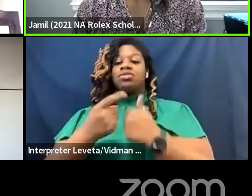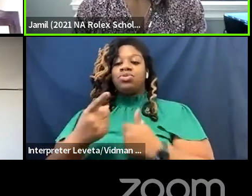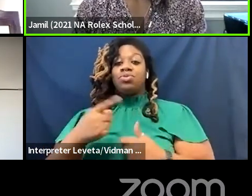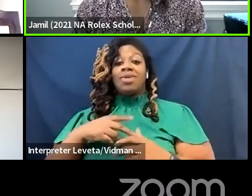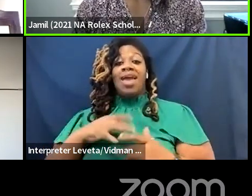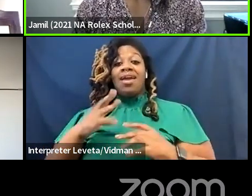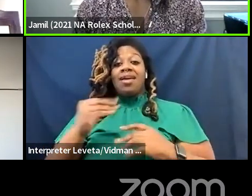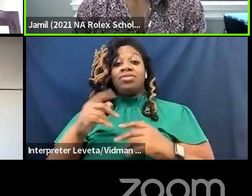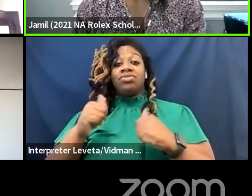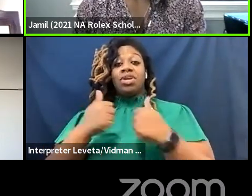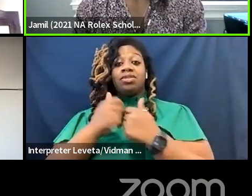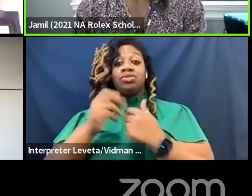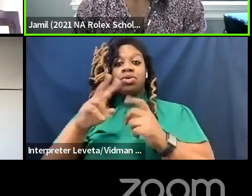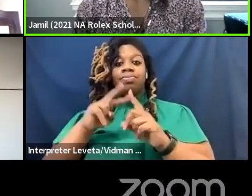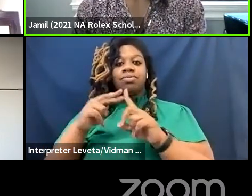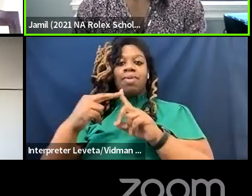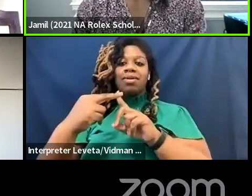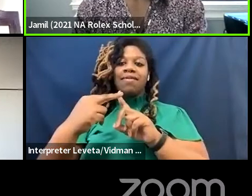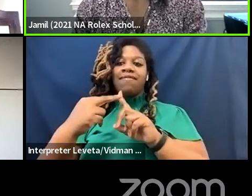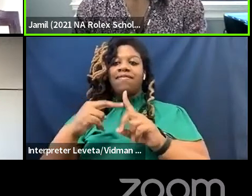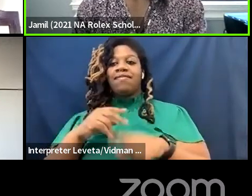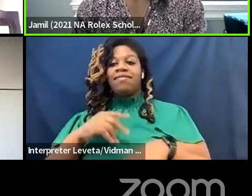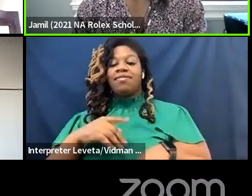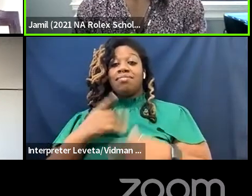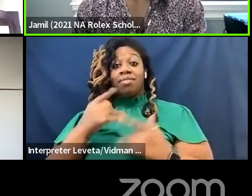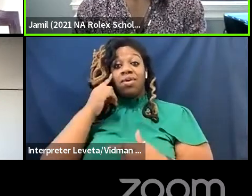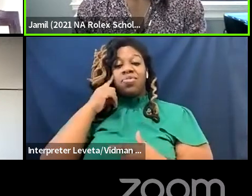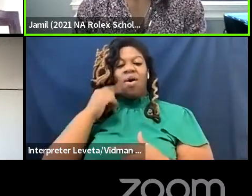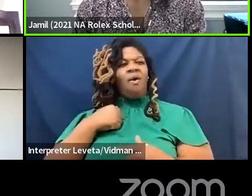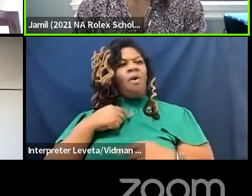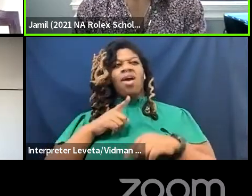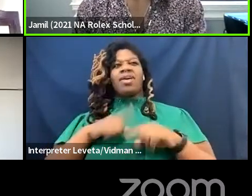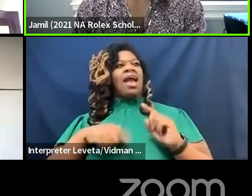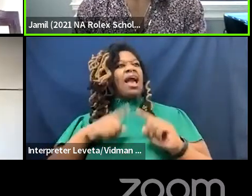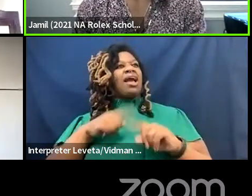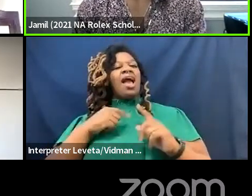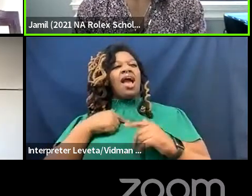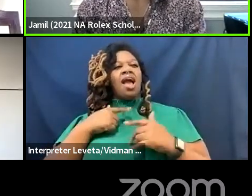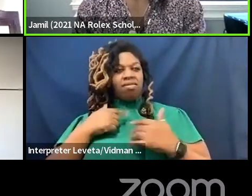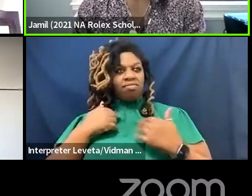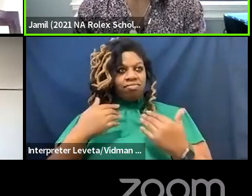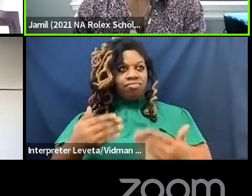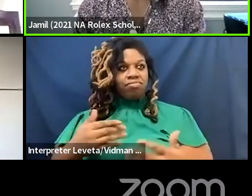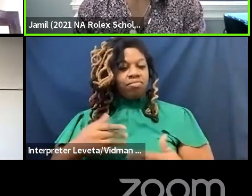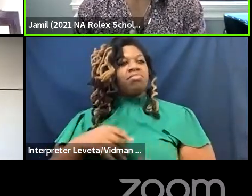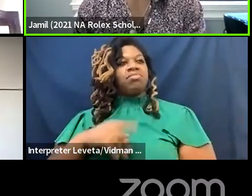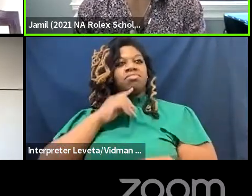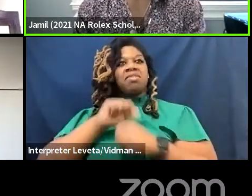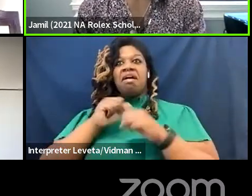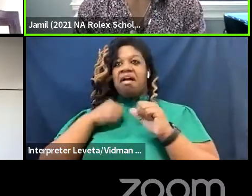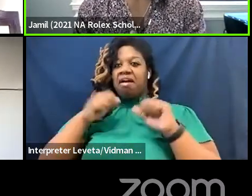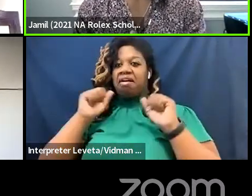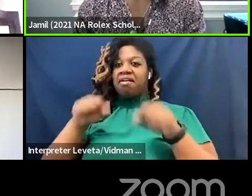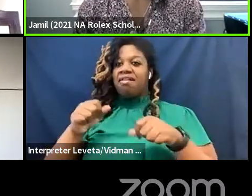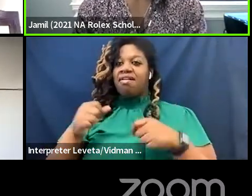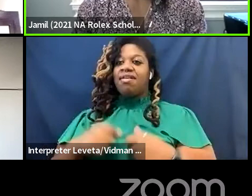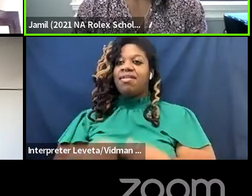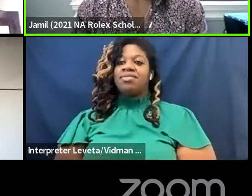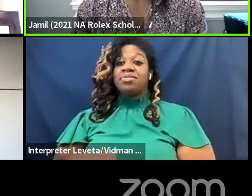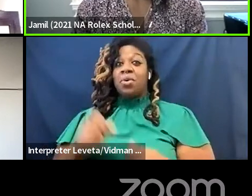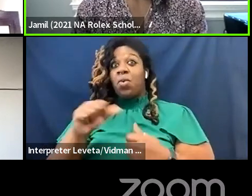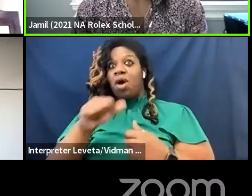of things. Like, you know, you thought you couldn't do this, but now you can. So what other things can you do that you didn't think you were capable of